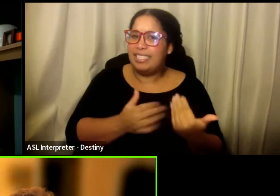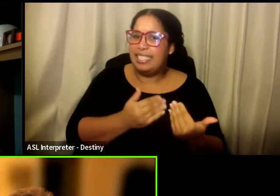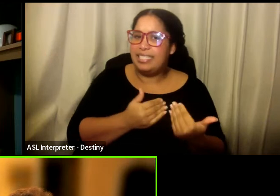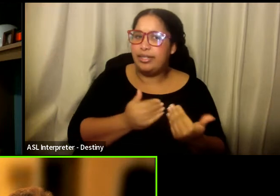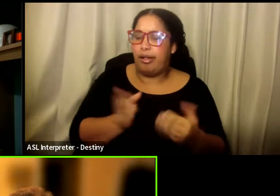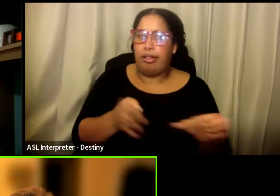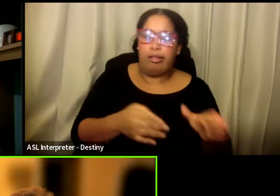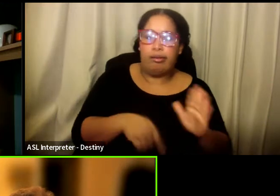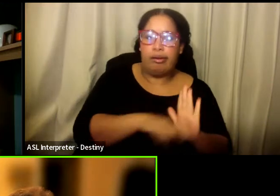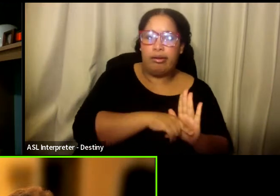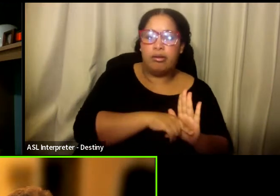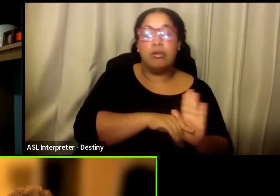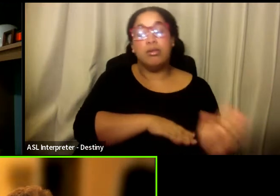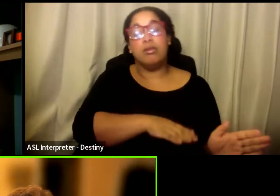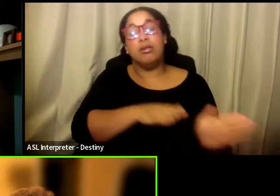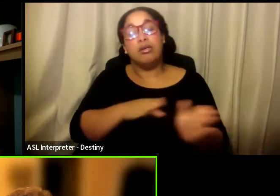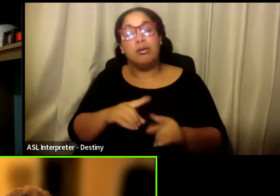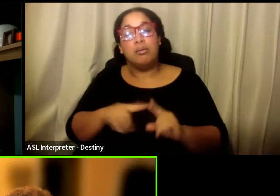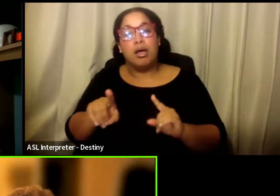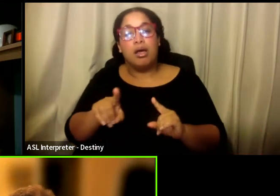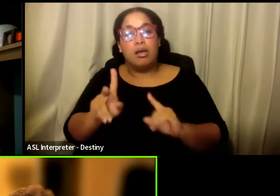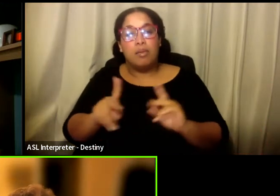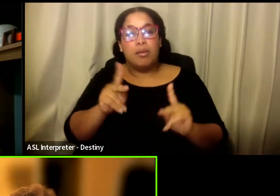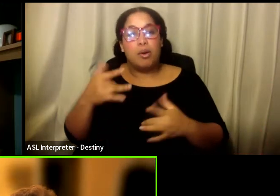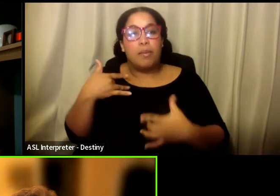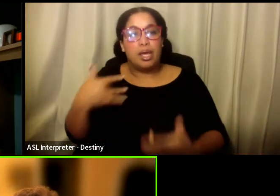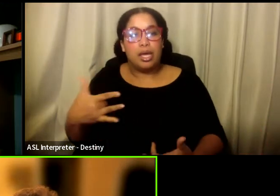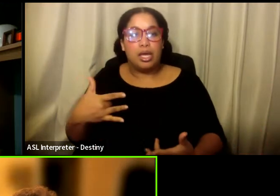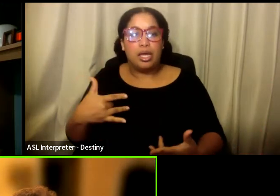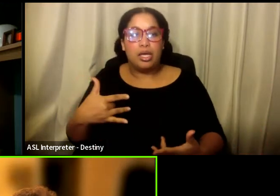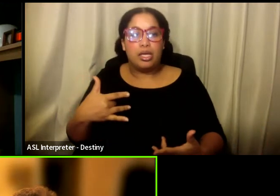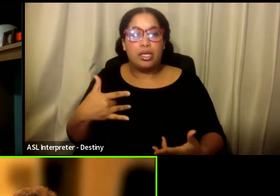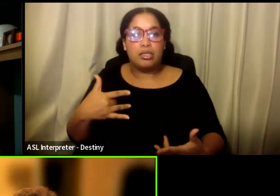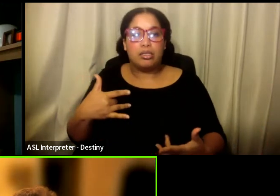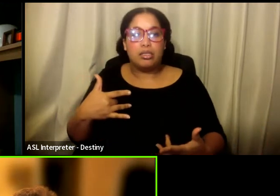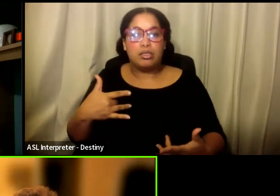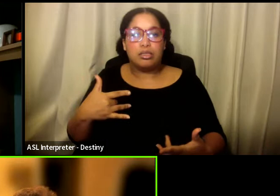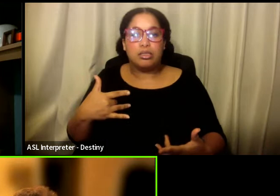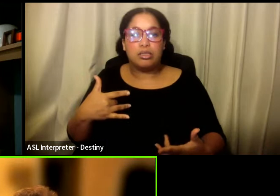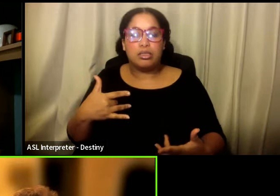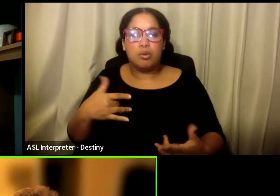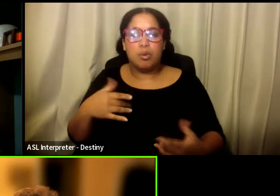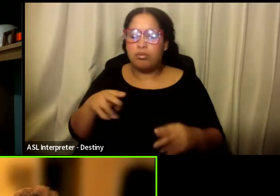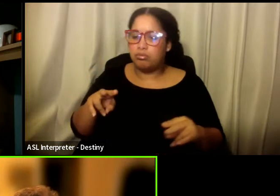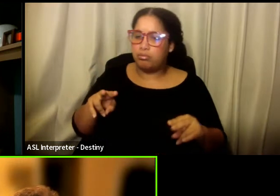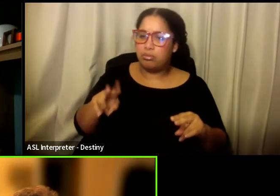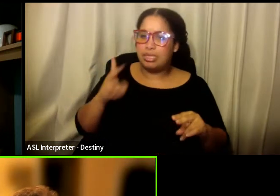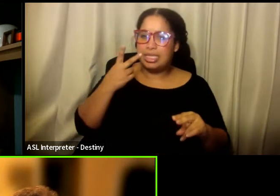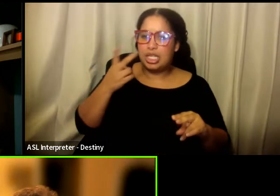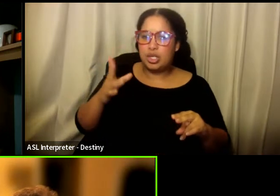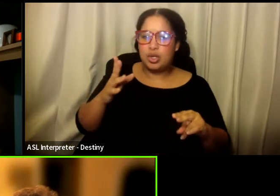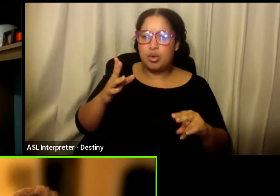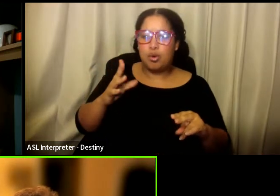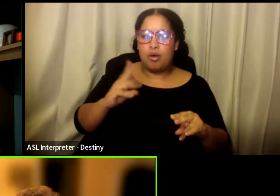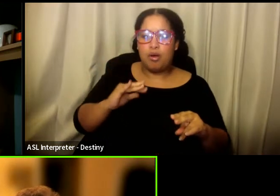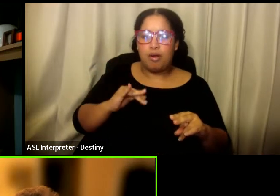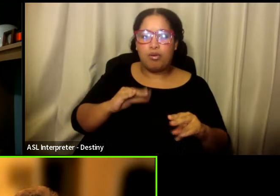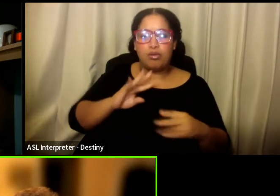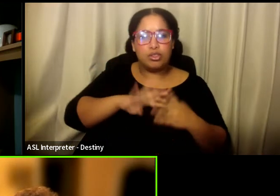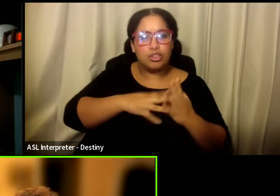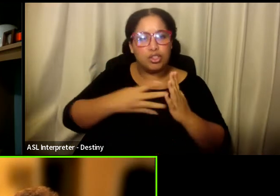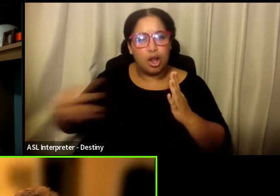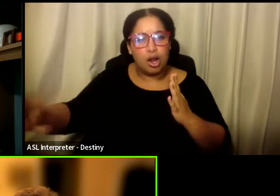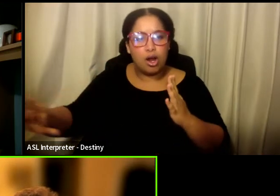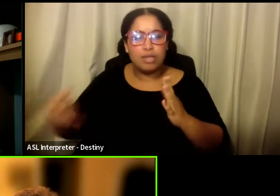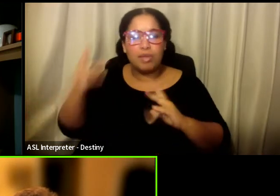you know, people that operate out of their head, you know, are gonna look at your groovy, amazing charts and graphs. And I